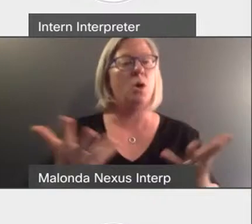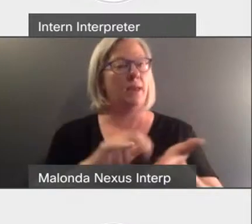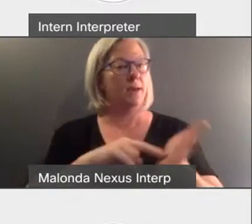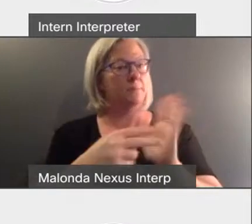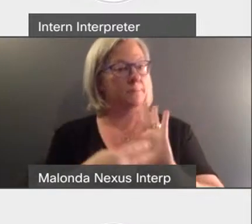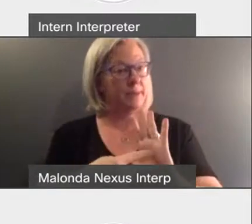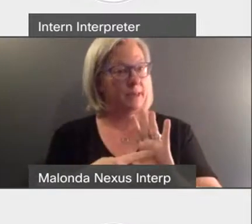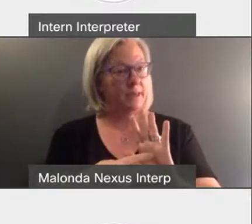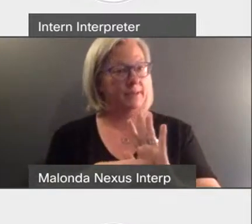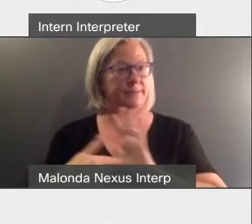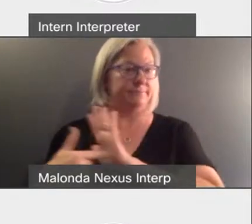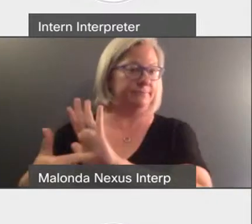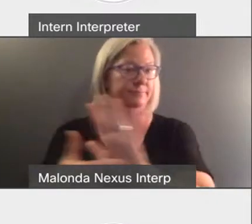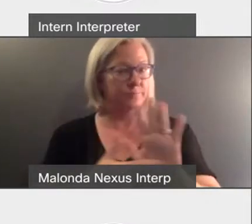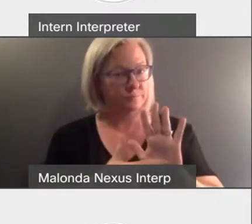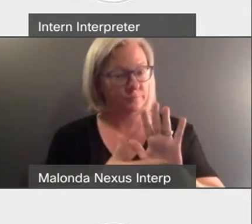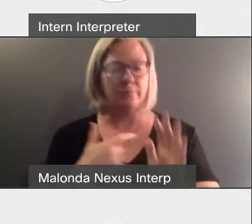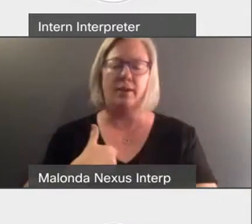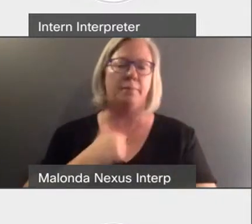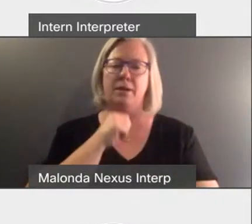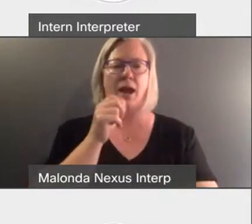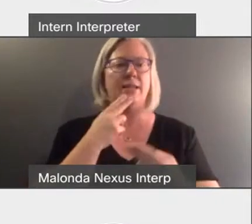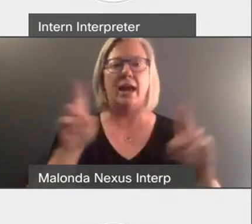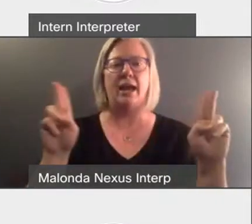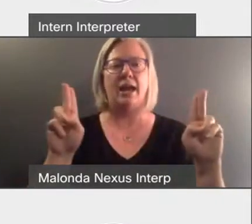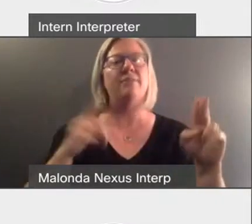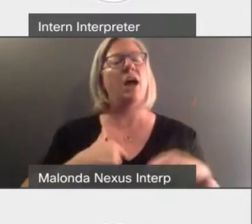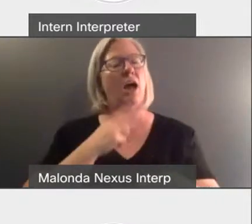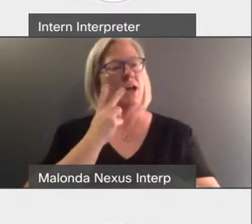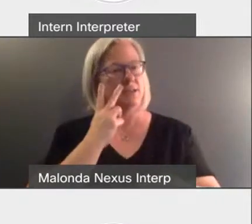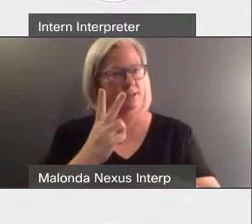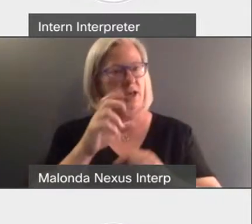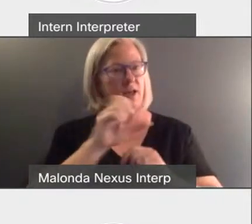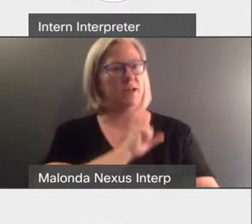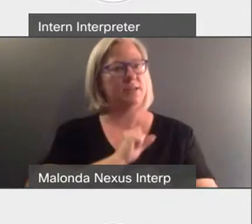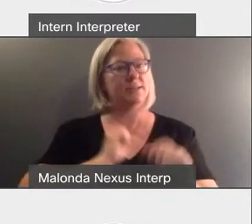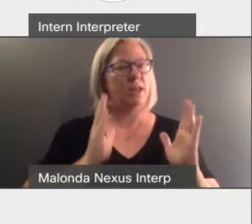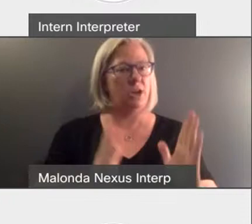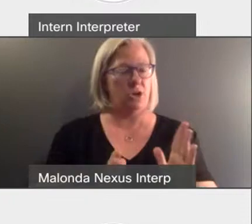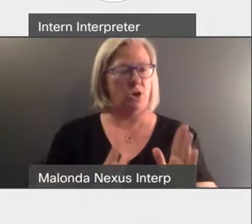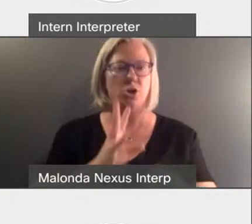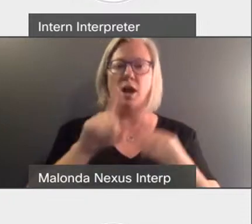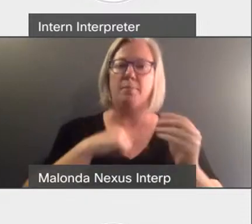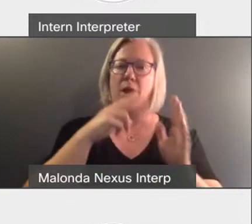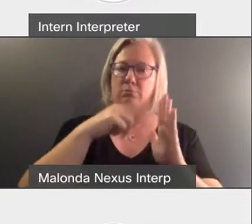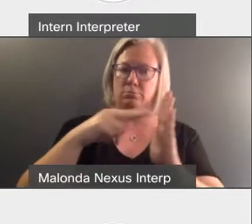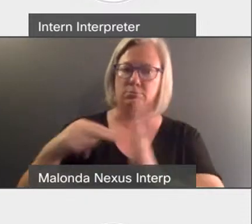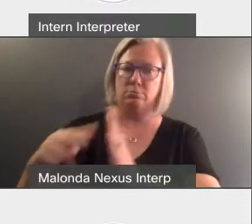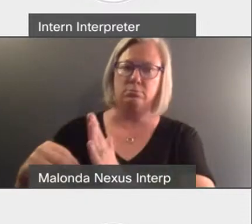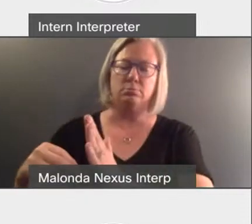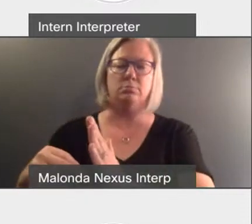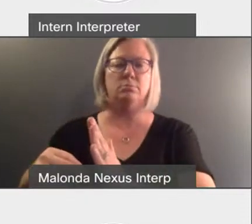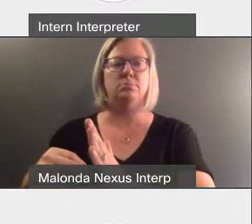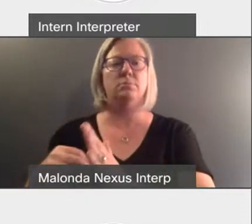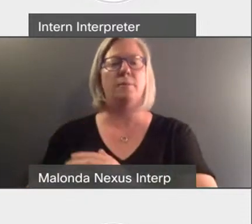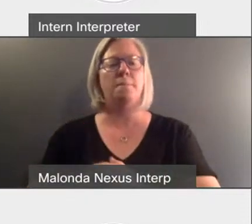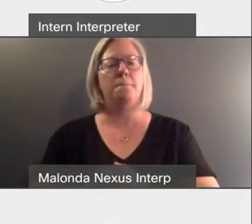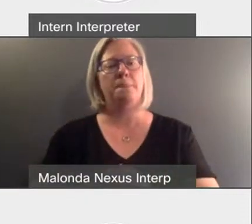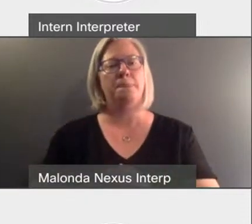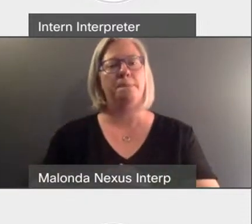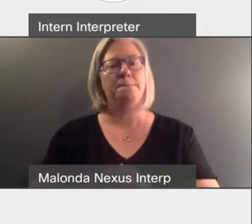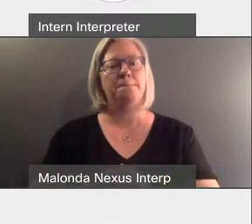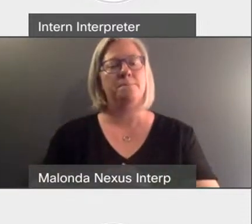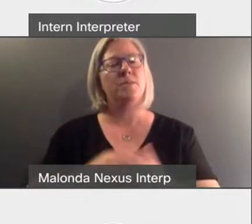be? I'm not naive. I saw Senator Wagle talk about rigging Congresswoman Davids out of the seat she earned.